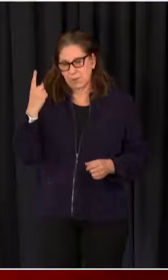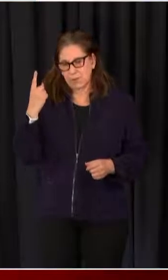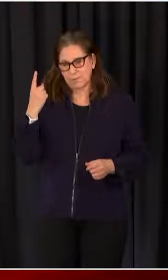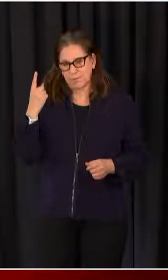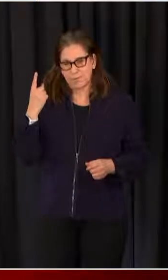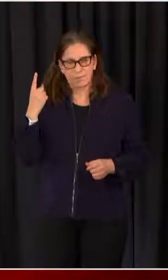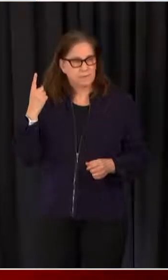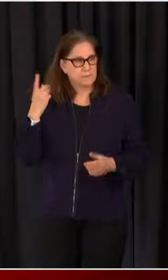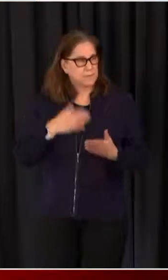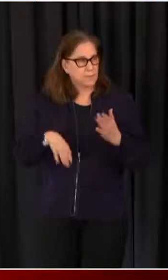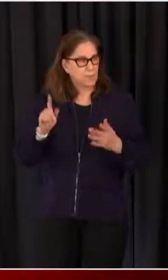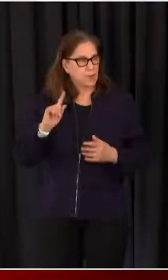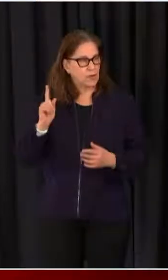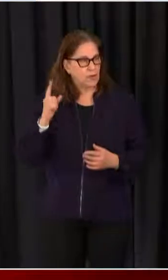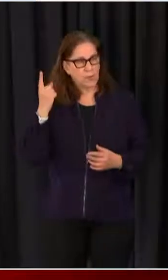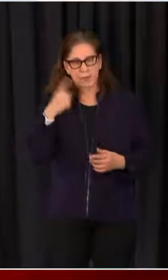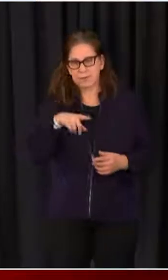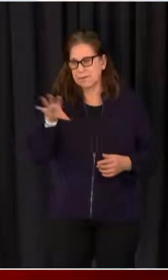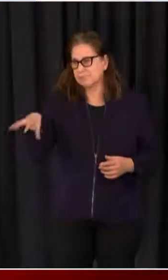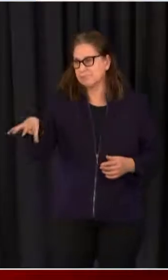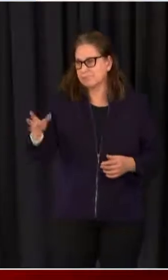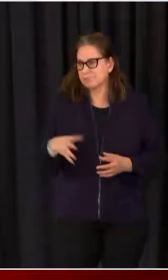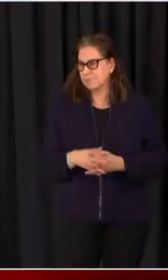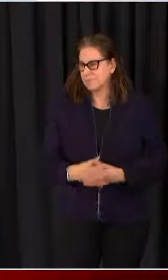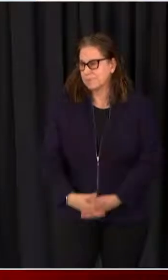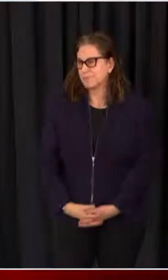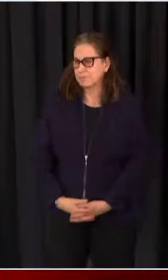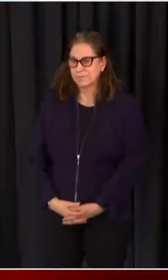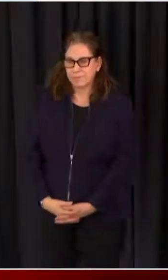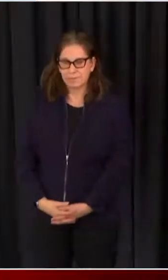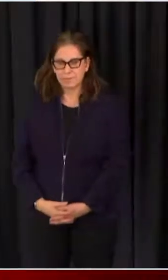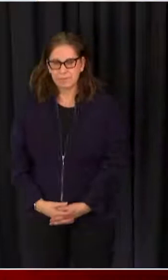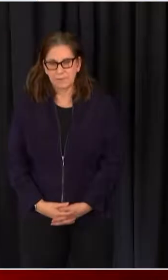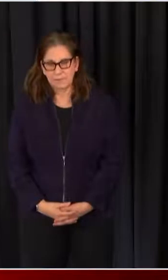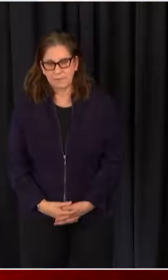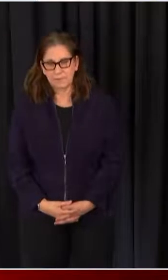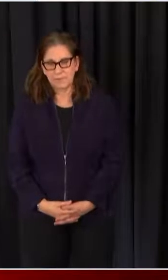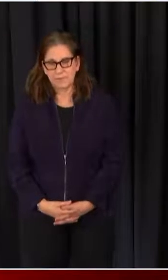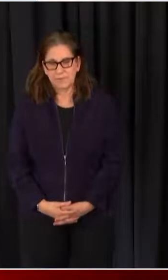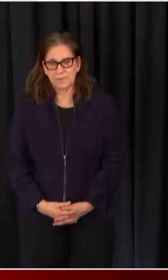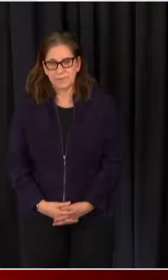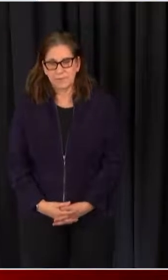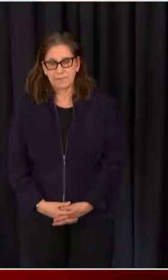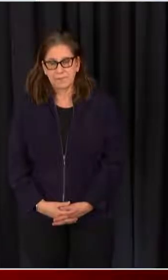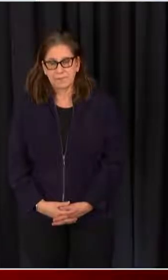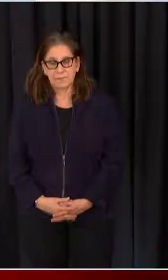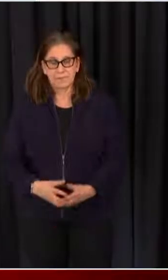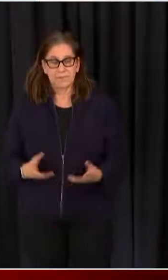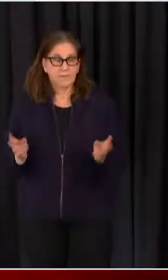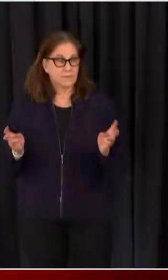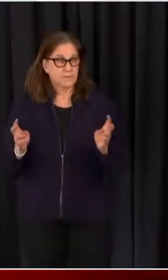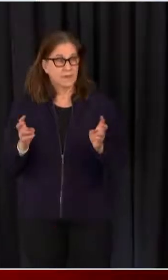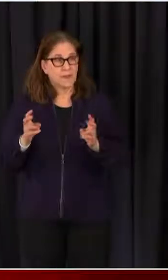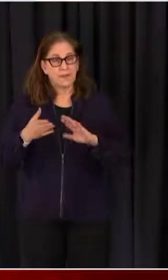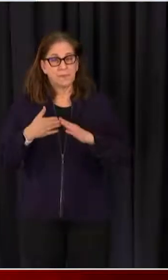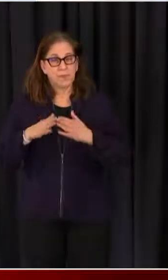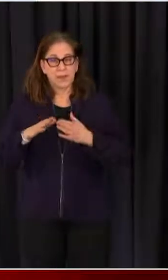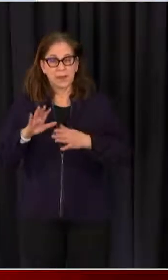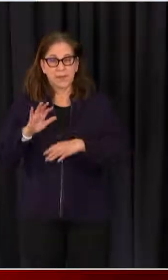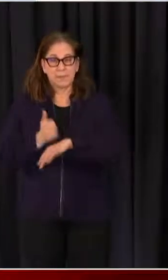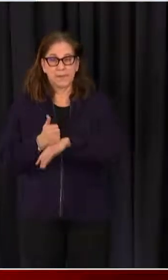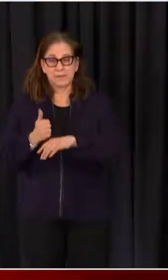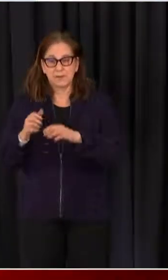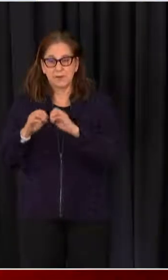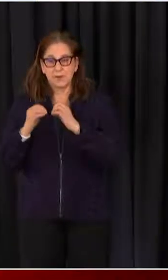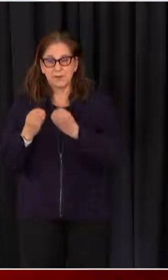somewhere. That does create the opportunity for us to do that, because community-based organizations who want to host those types of events won't necessarily have to